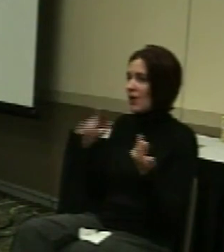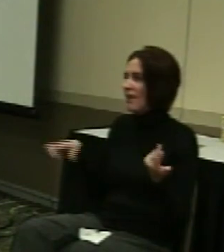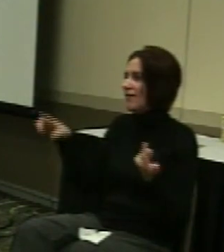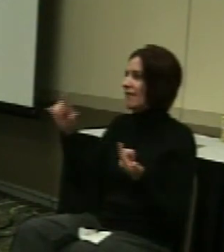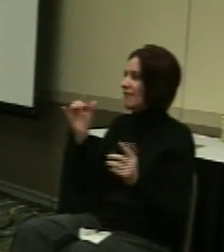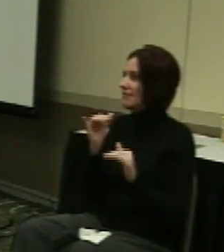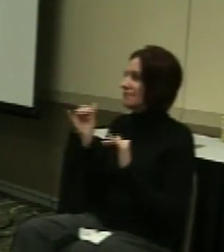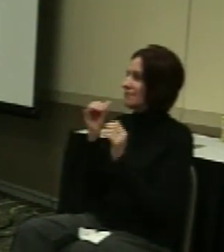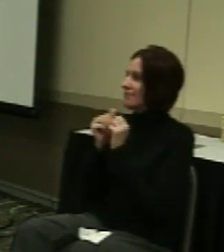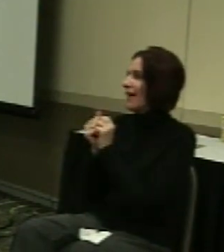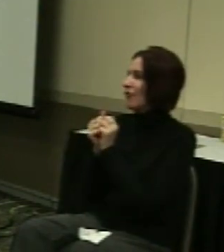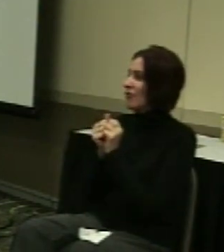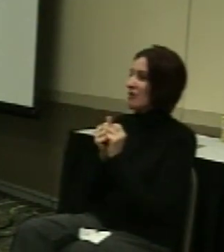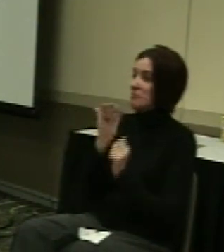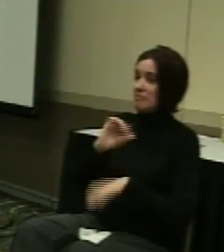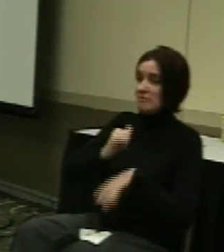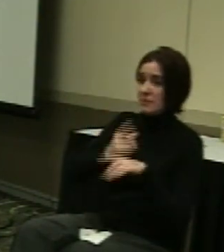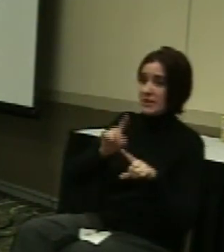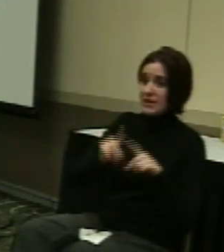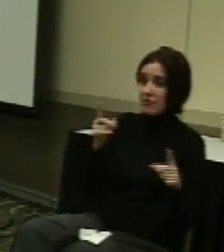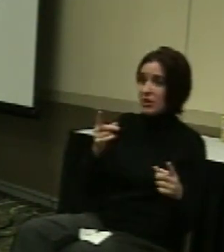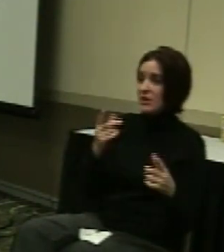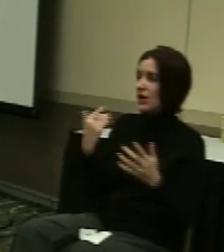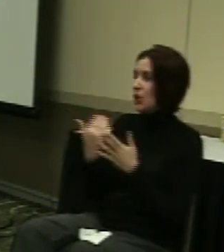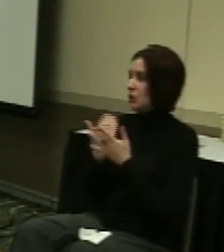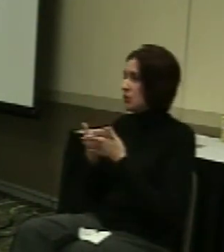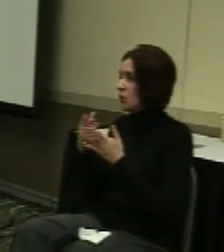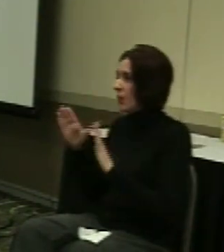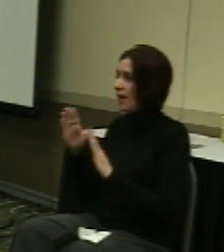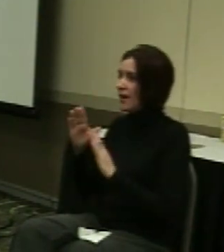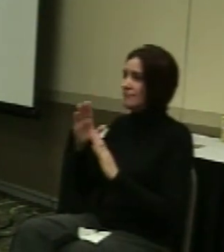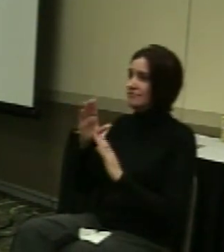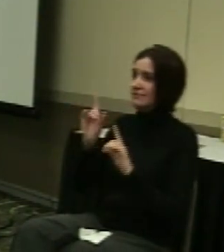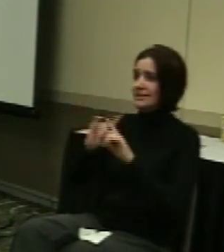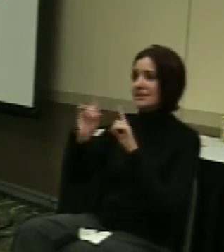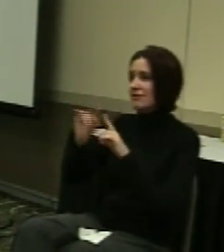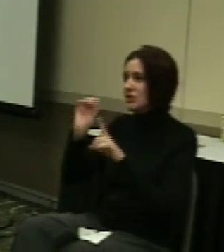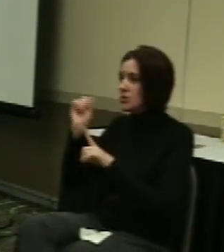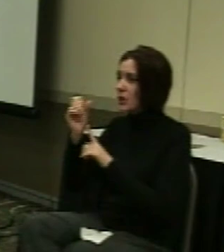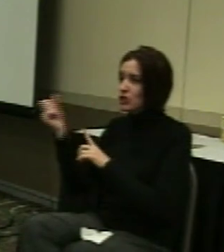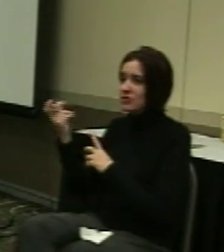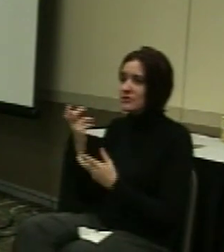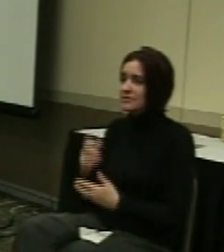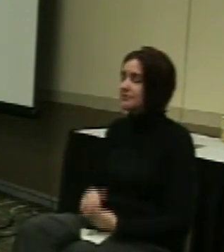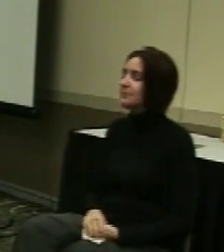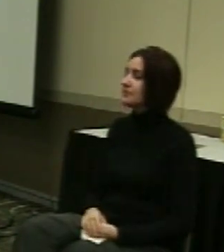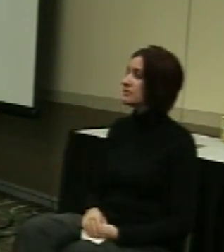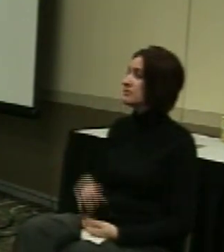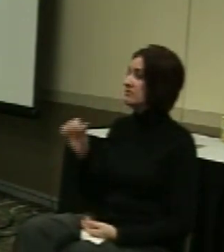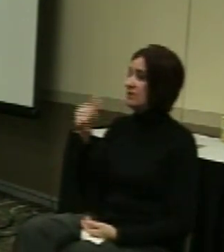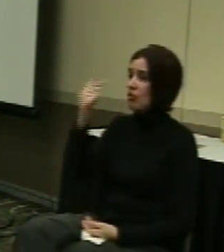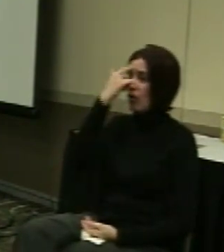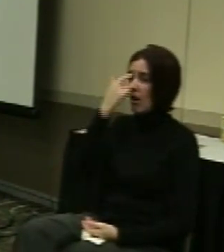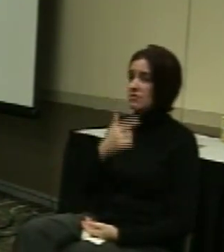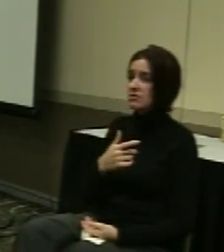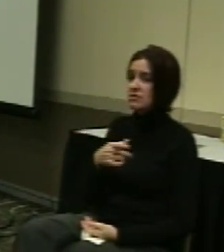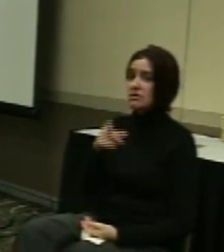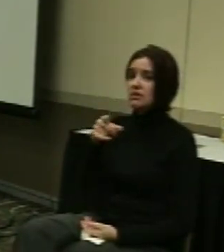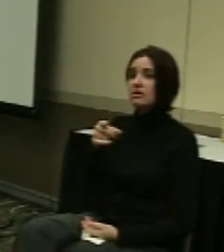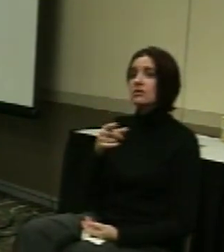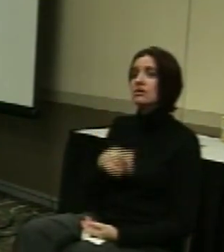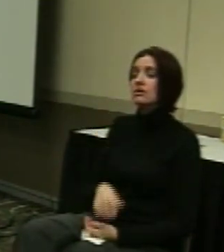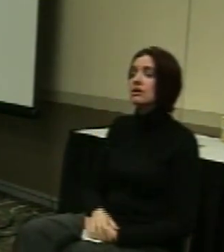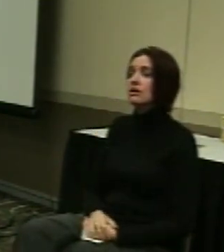put it together differently or anew or deal with unusual situations. Other thoughts? I think it's really